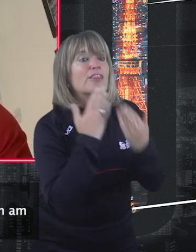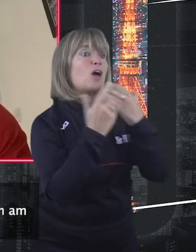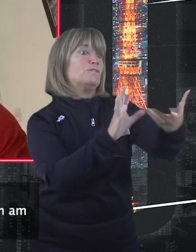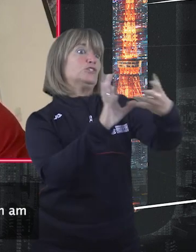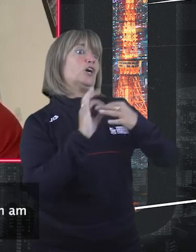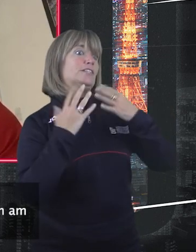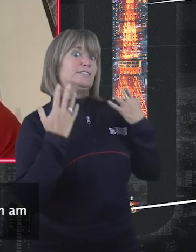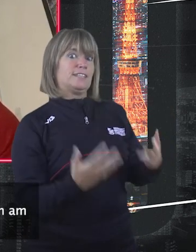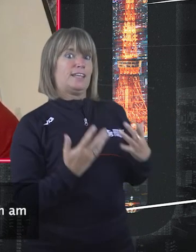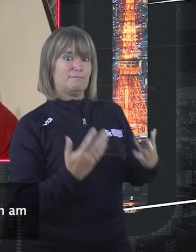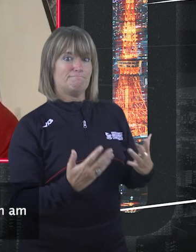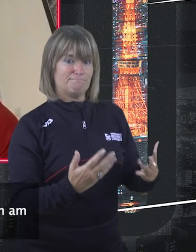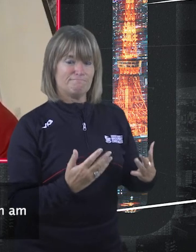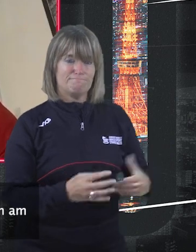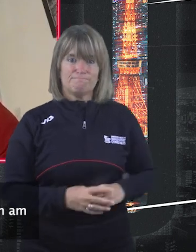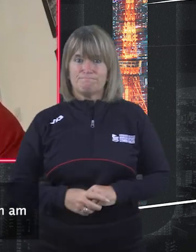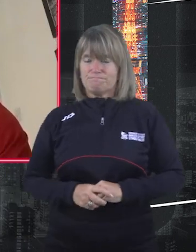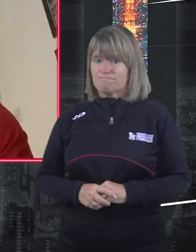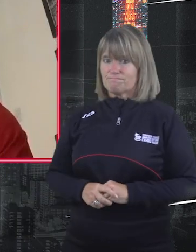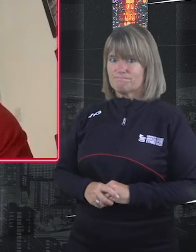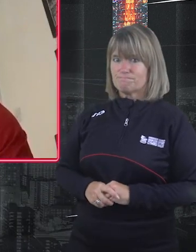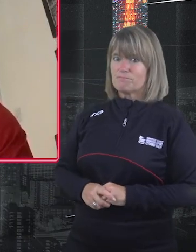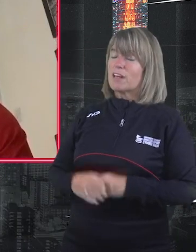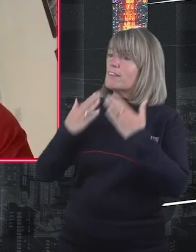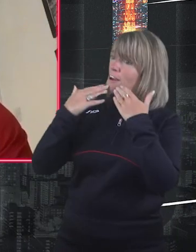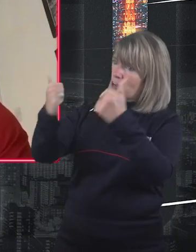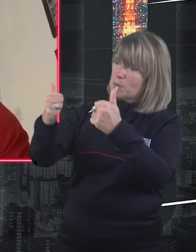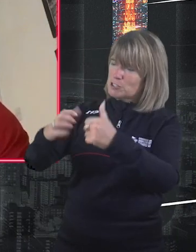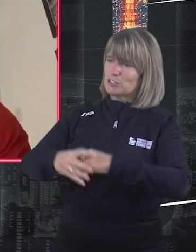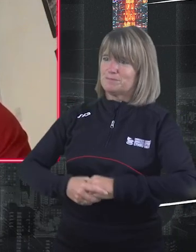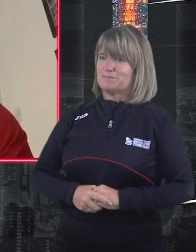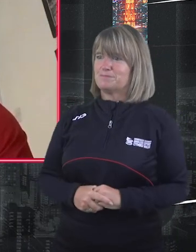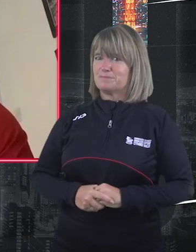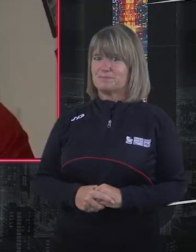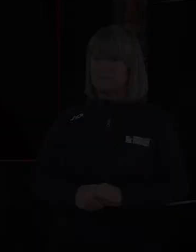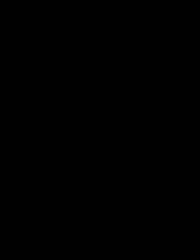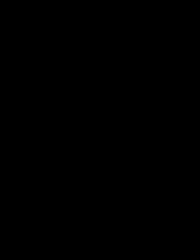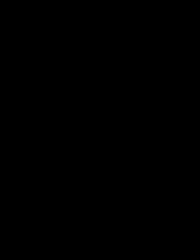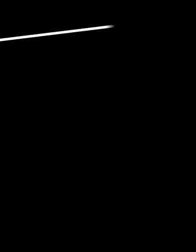stay safe. And thank you for joining me today. Thank you very much.